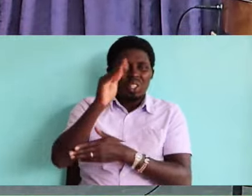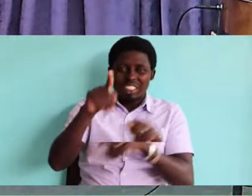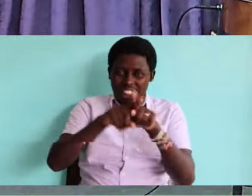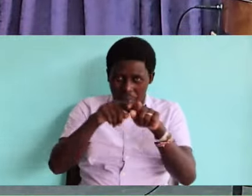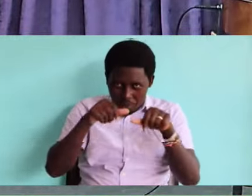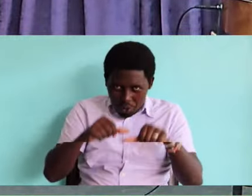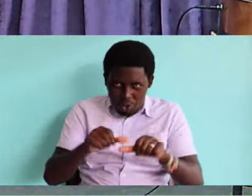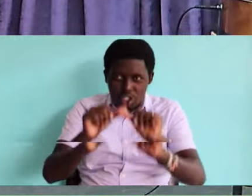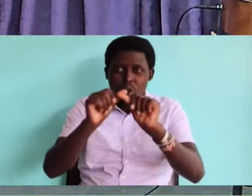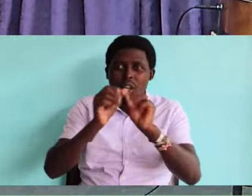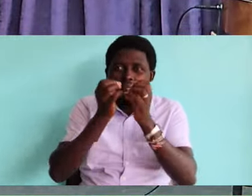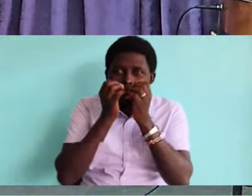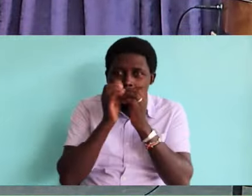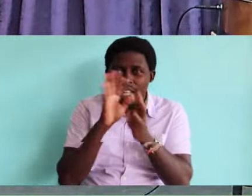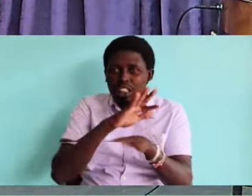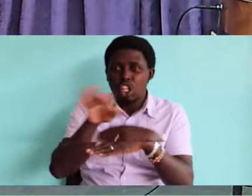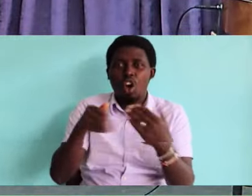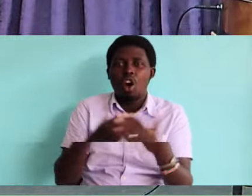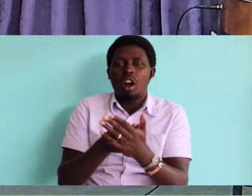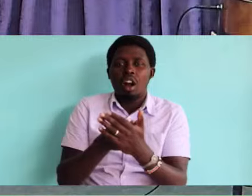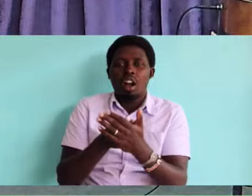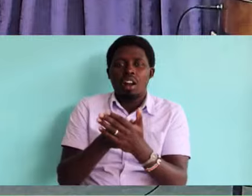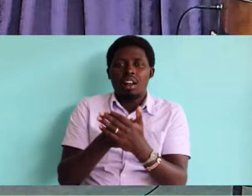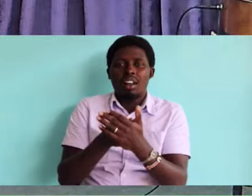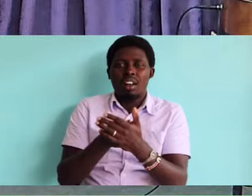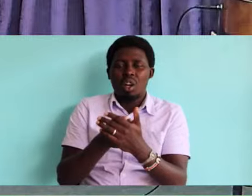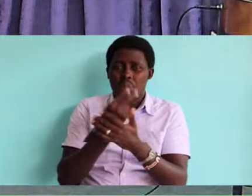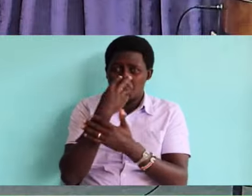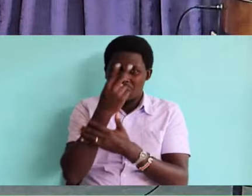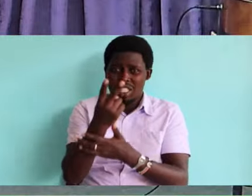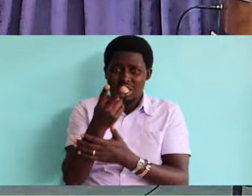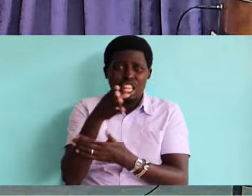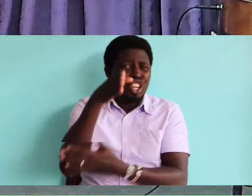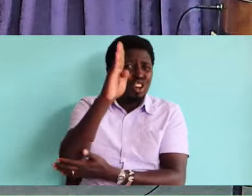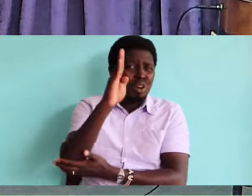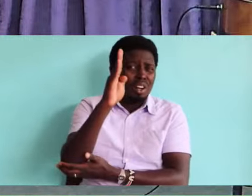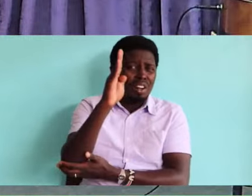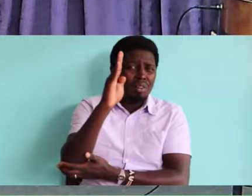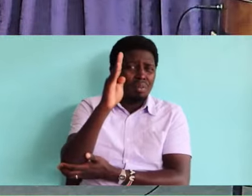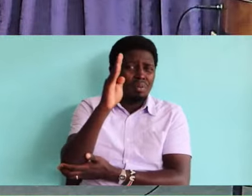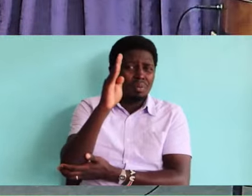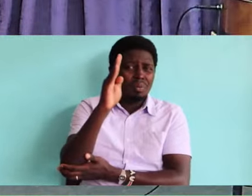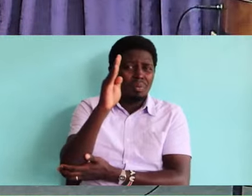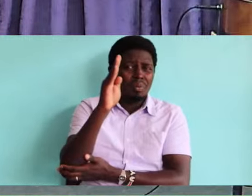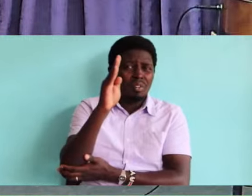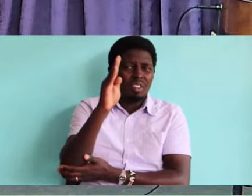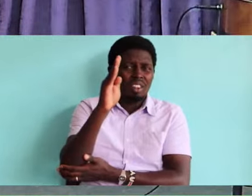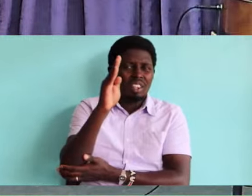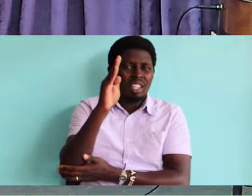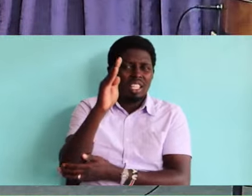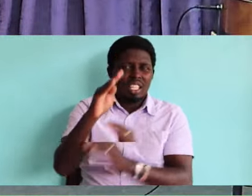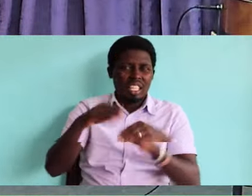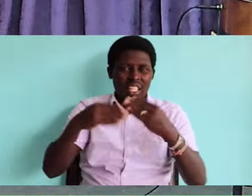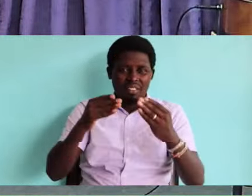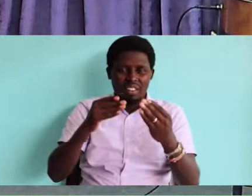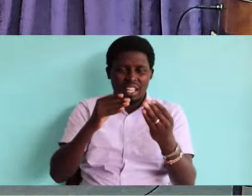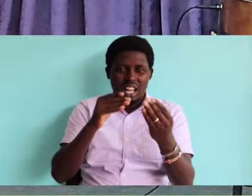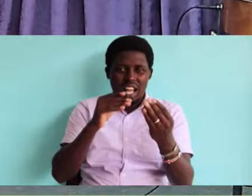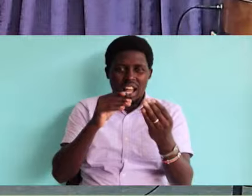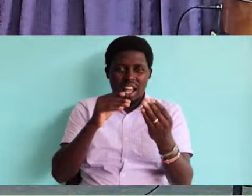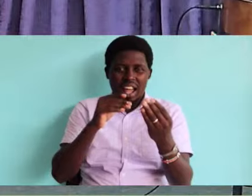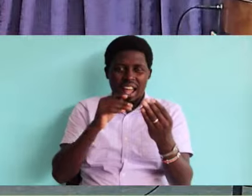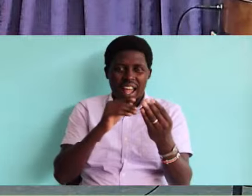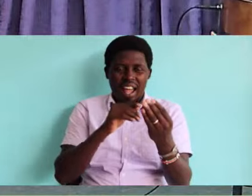them. We see him here portrayed as a gracious and merciful